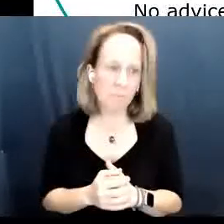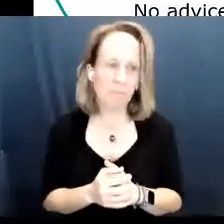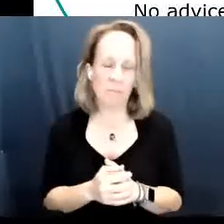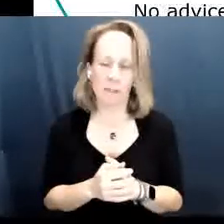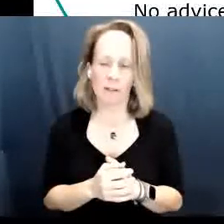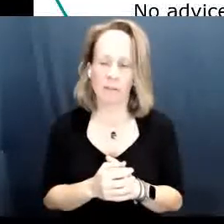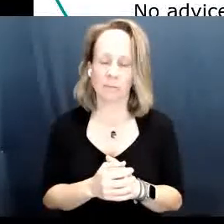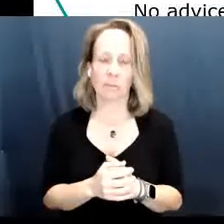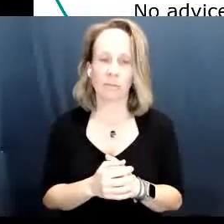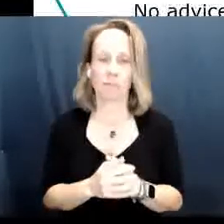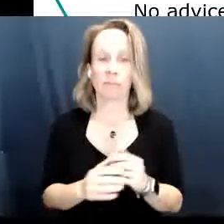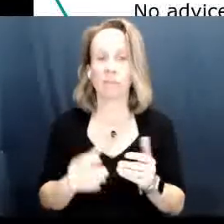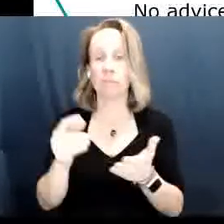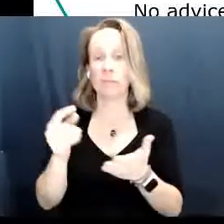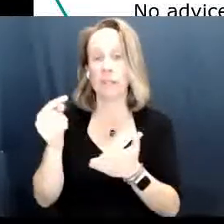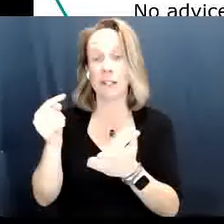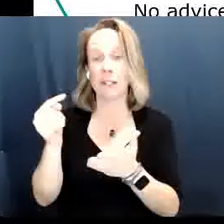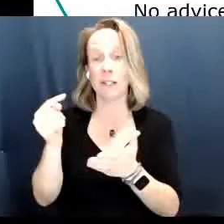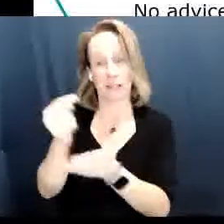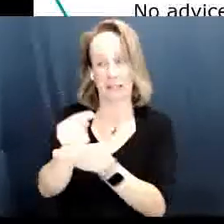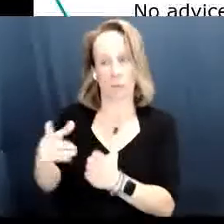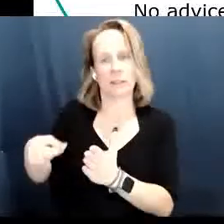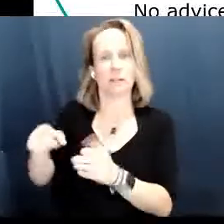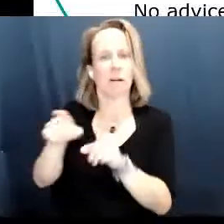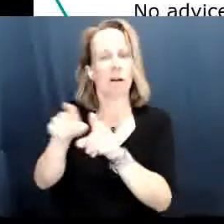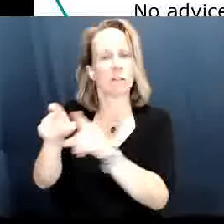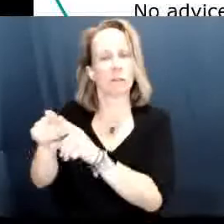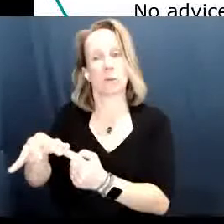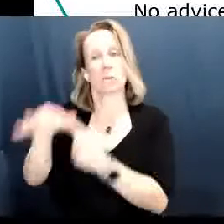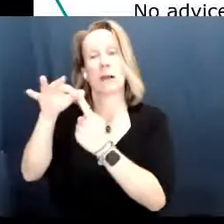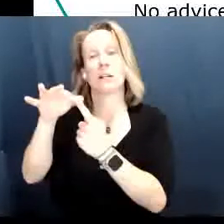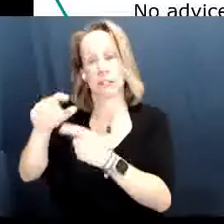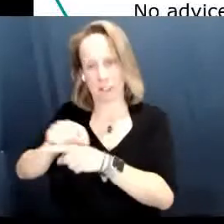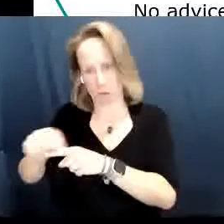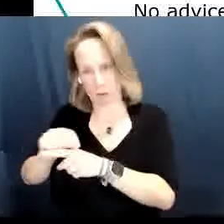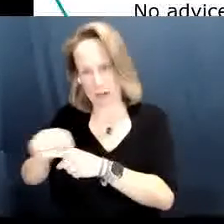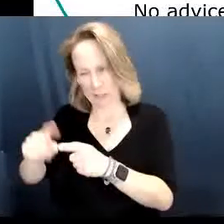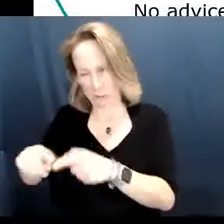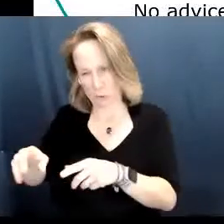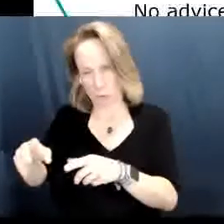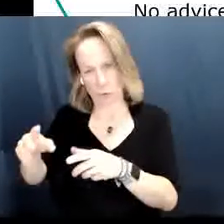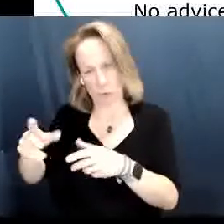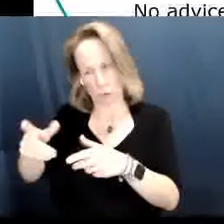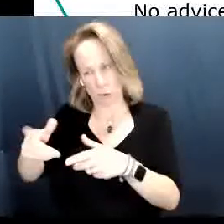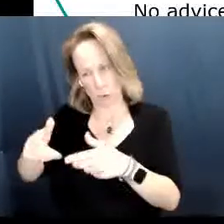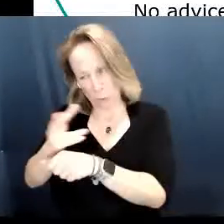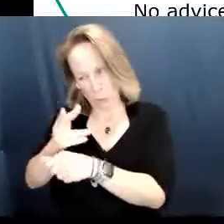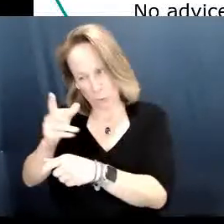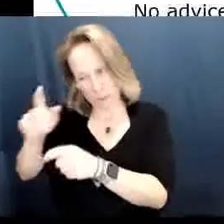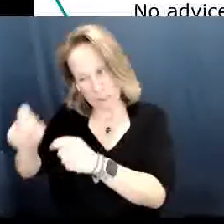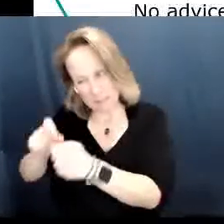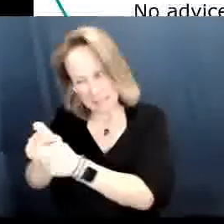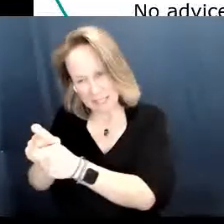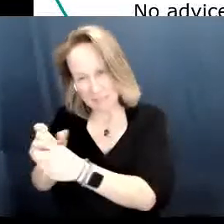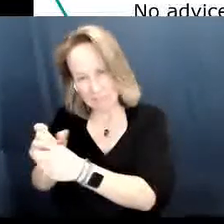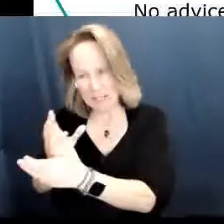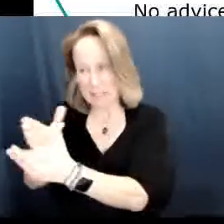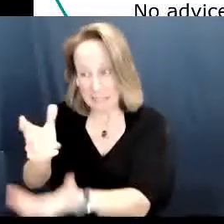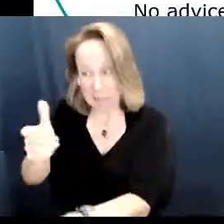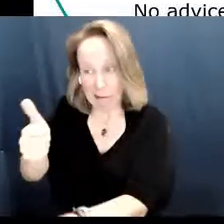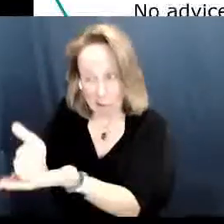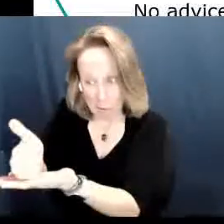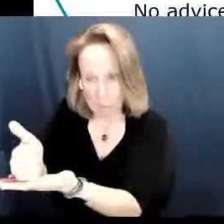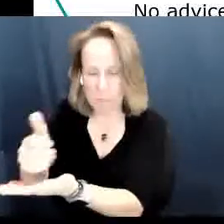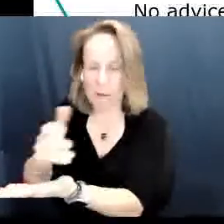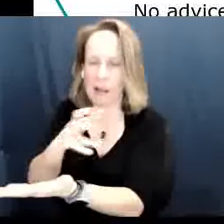Therapists are also specially trained to provide specific interventions and can give advice to survivors, while it is the role of the advocate to